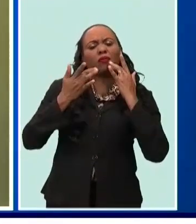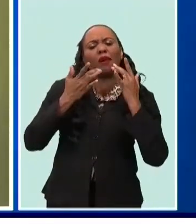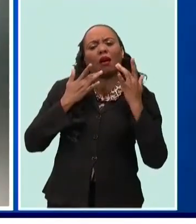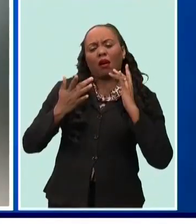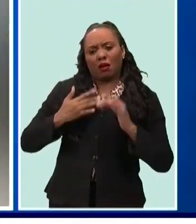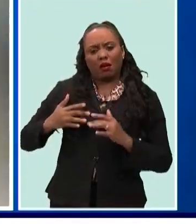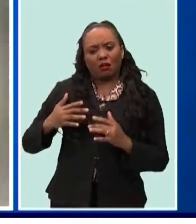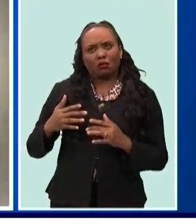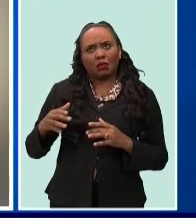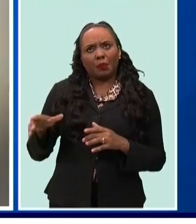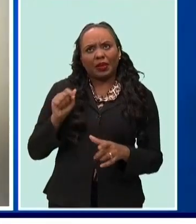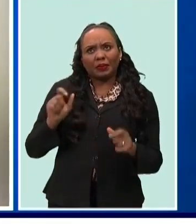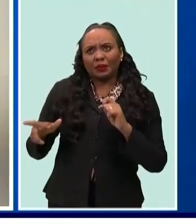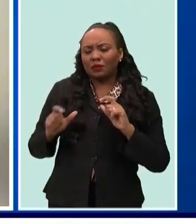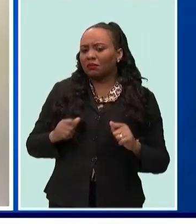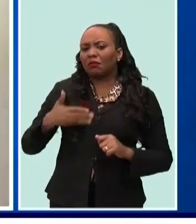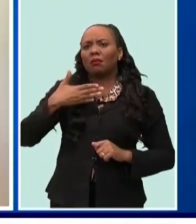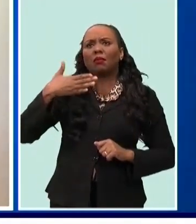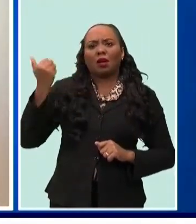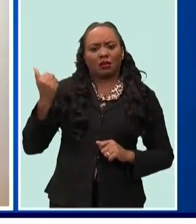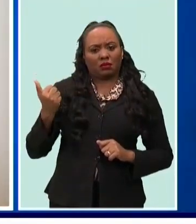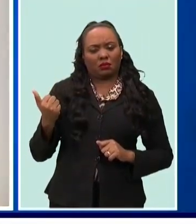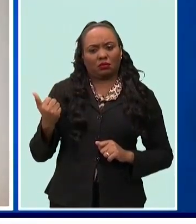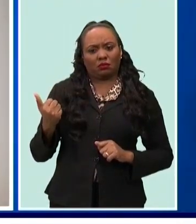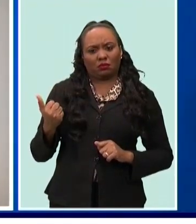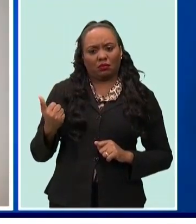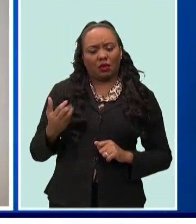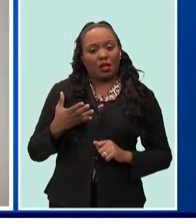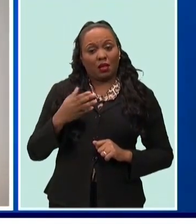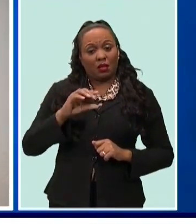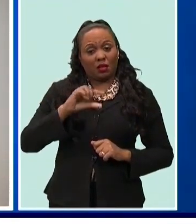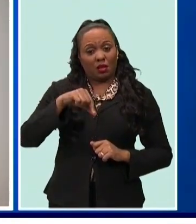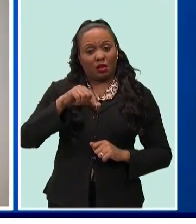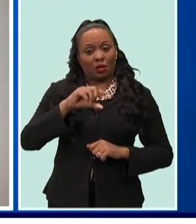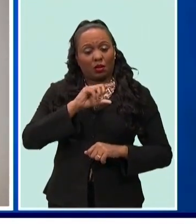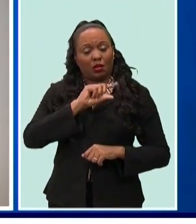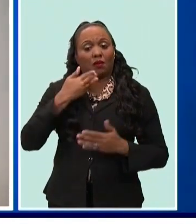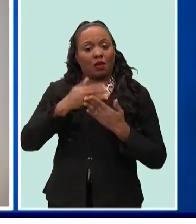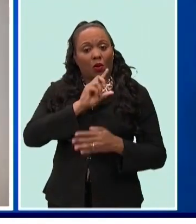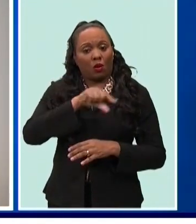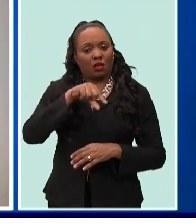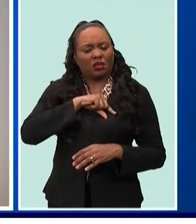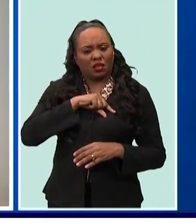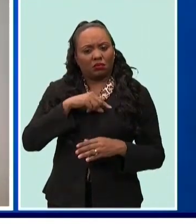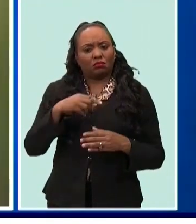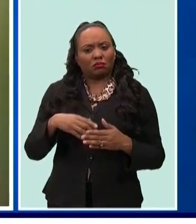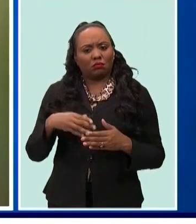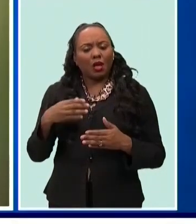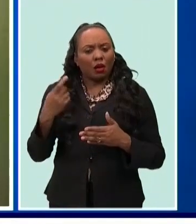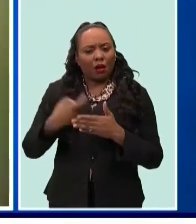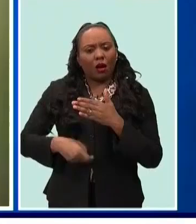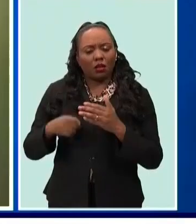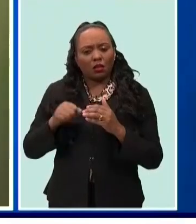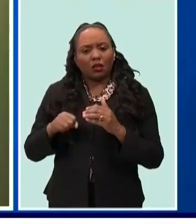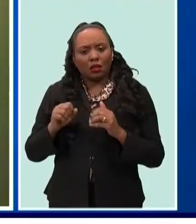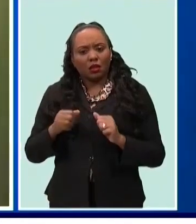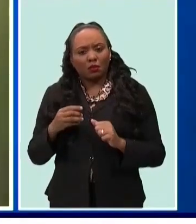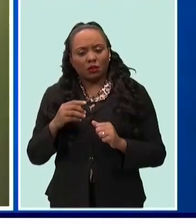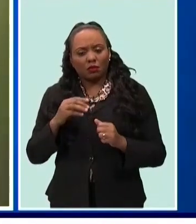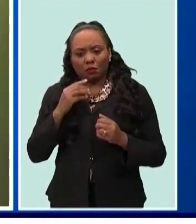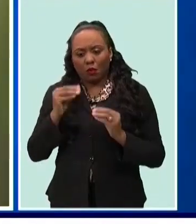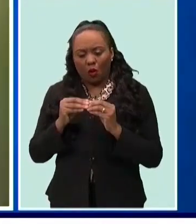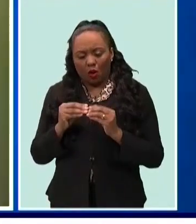It's considered a better quality product and fetches a higher price. Every year, the ministry advertises for people to harvest the